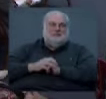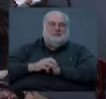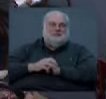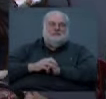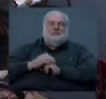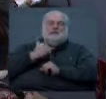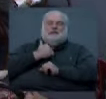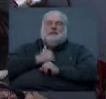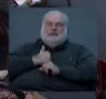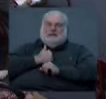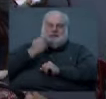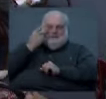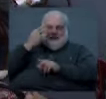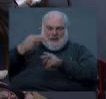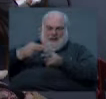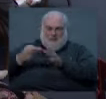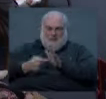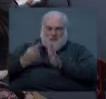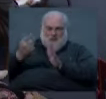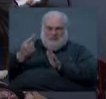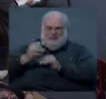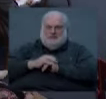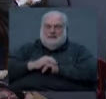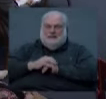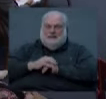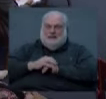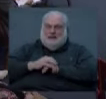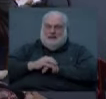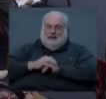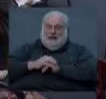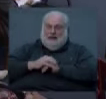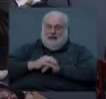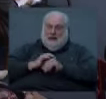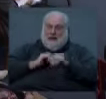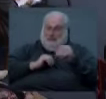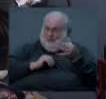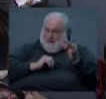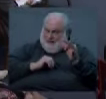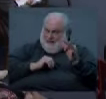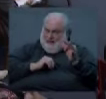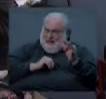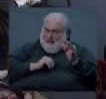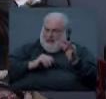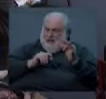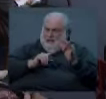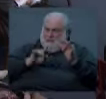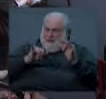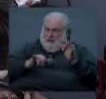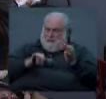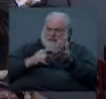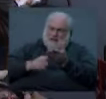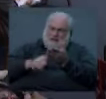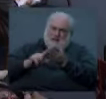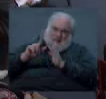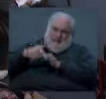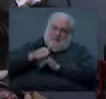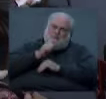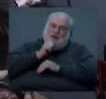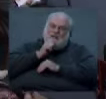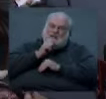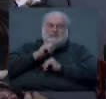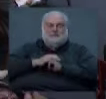Sorry, I just saw your name once. That's all right, sir. I got one in on 19, but that'll be a discussion we can have in